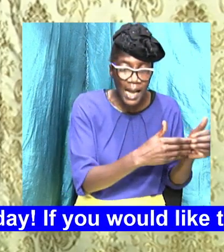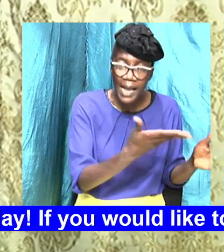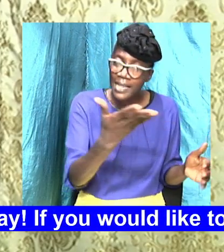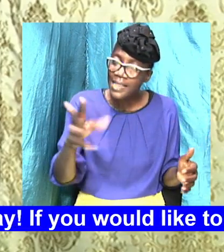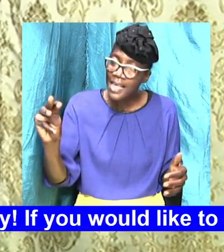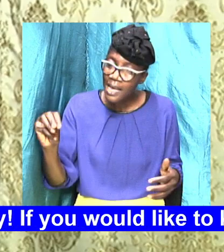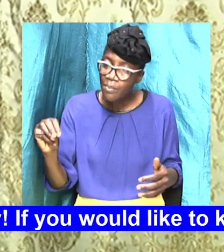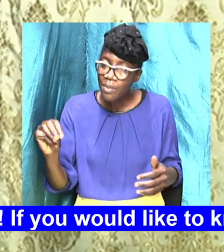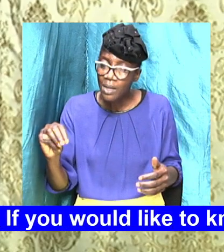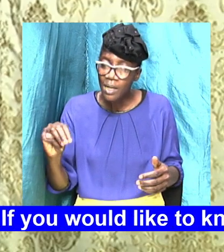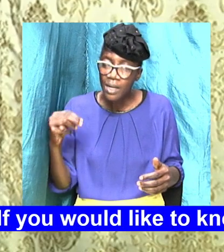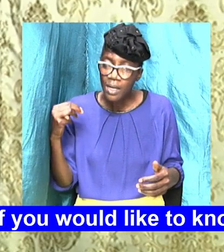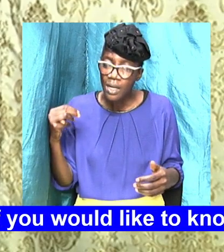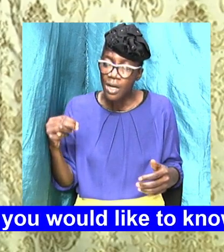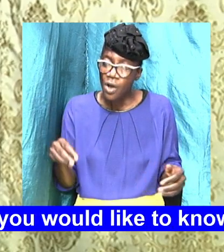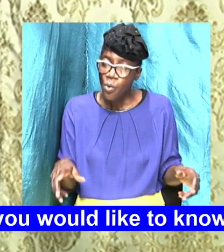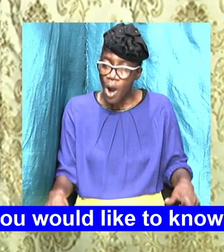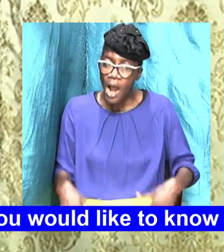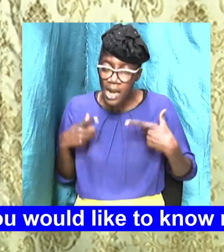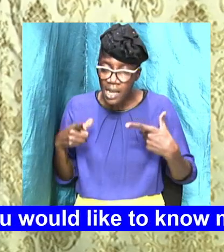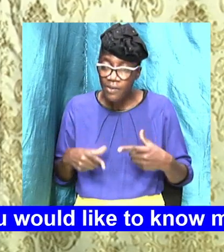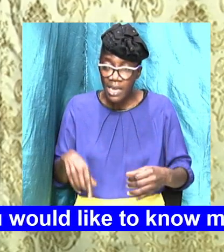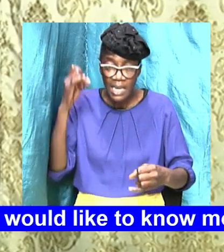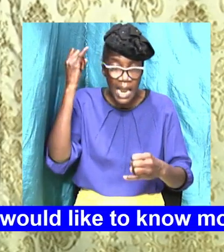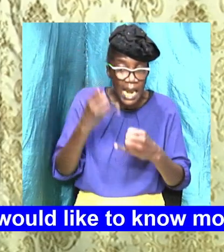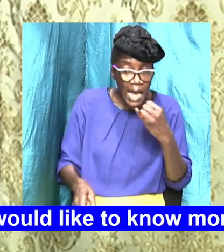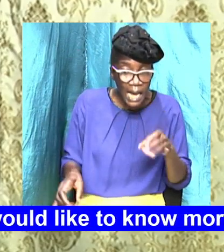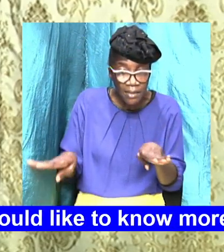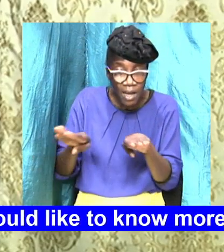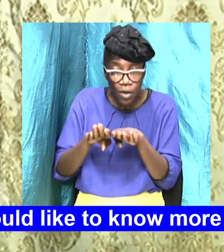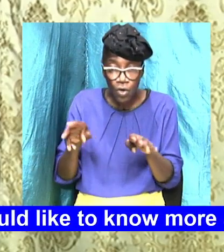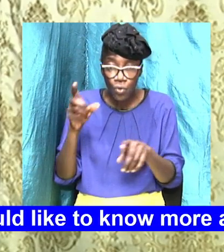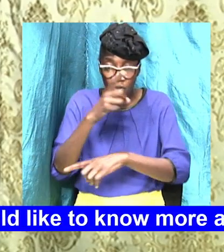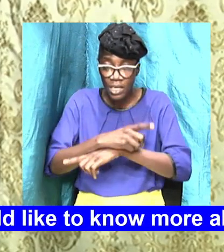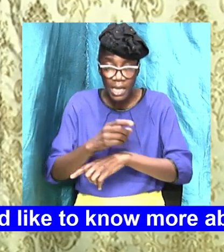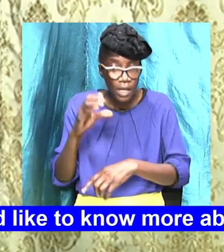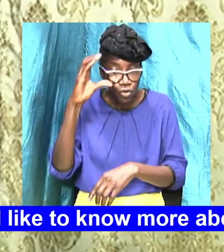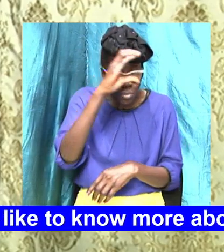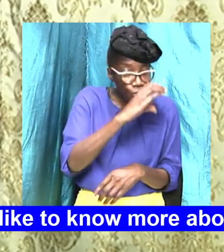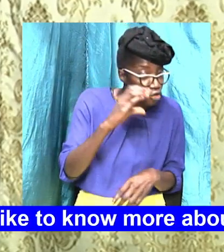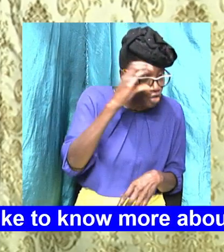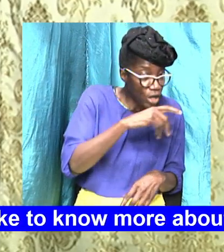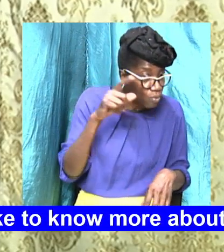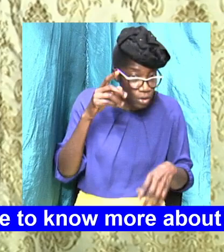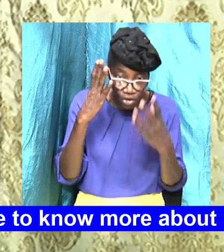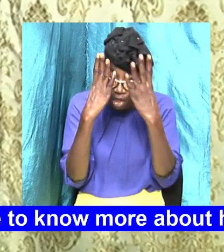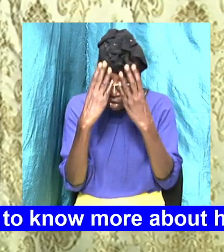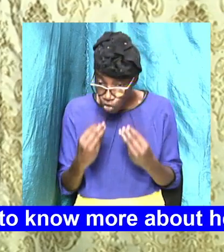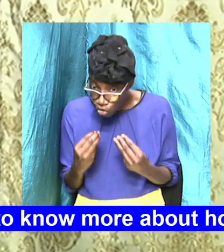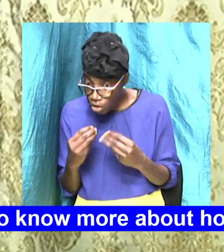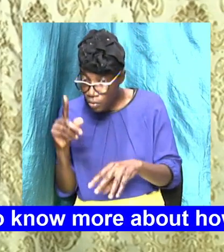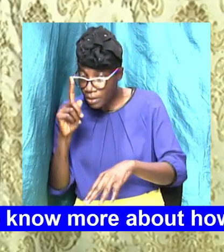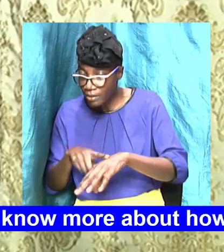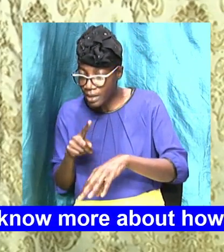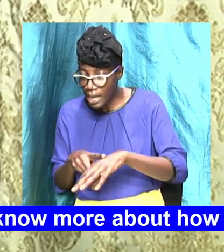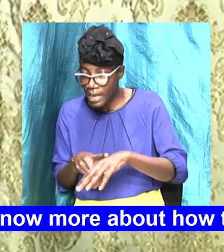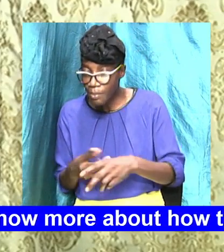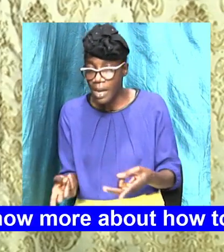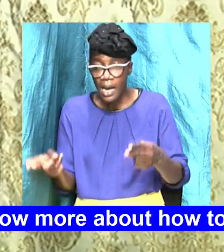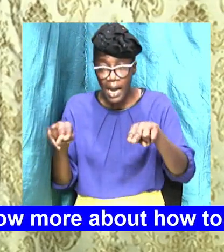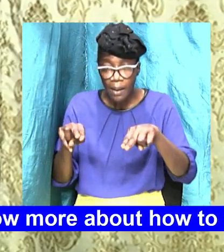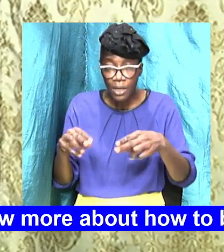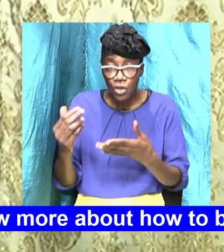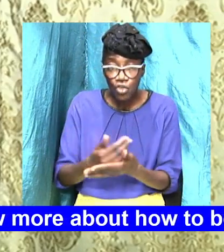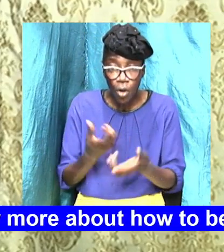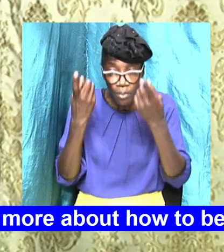God, we are living in the last and closing days. Some serious time, God, and some serious things are happening. God, there are some doctrines